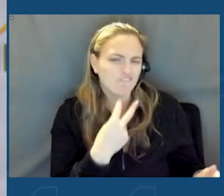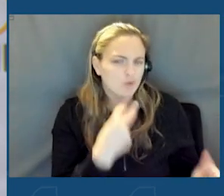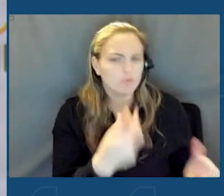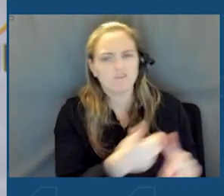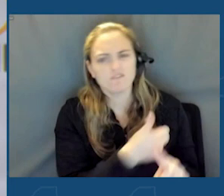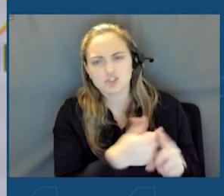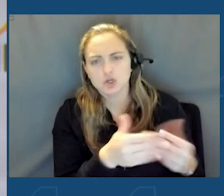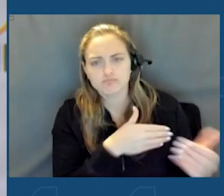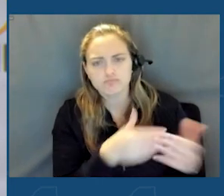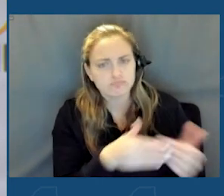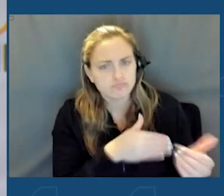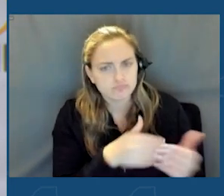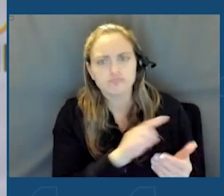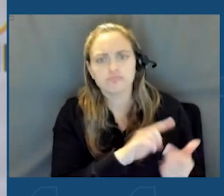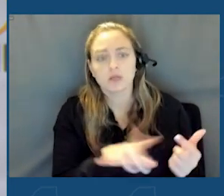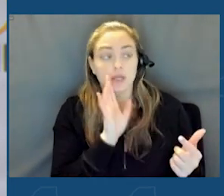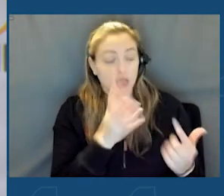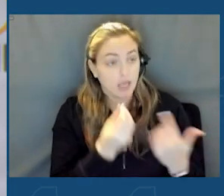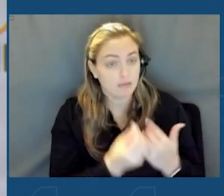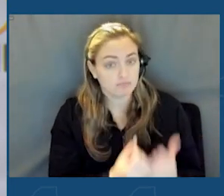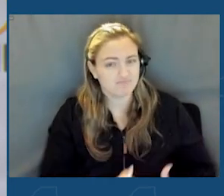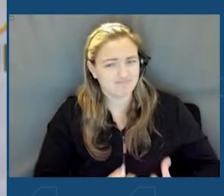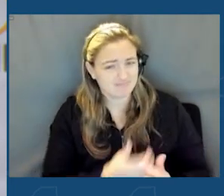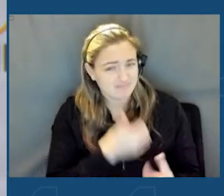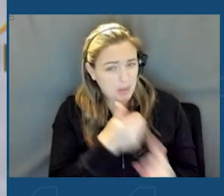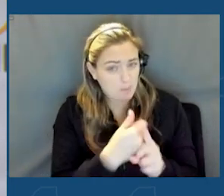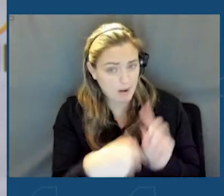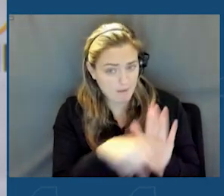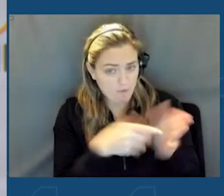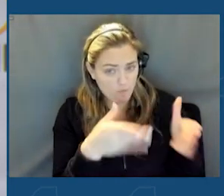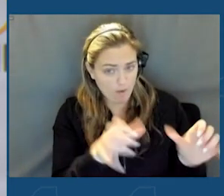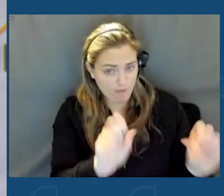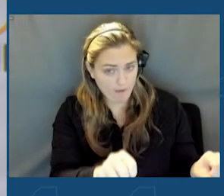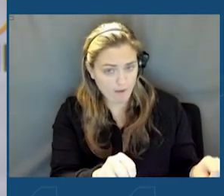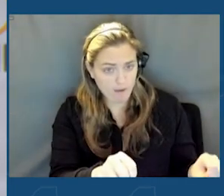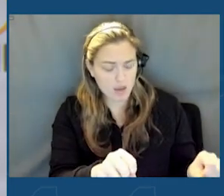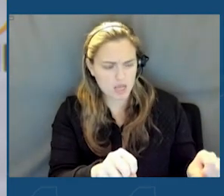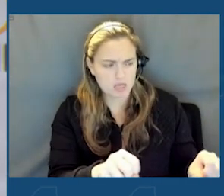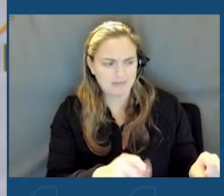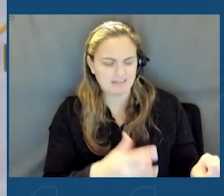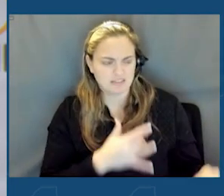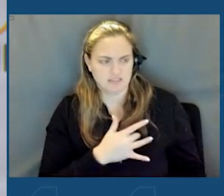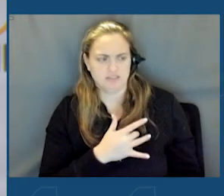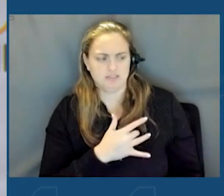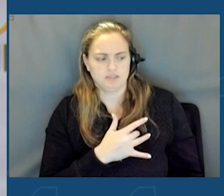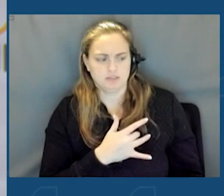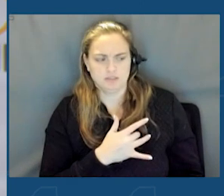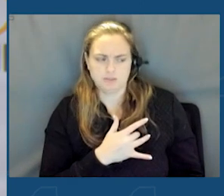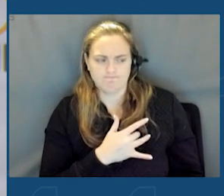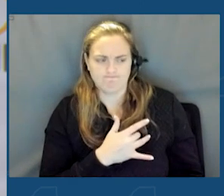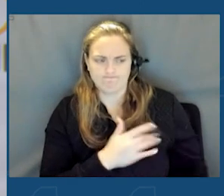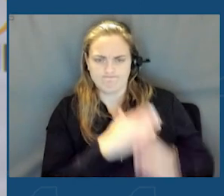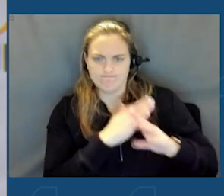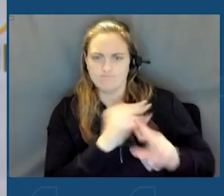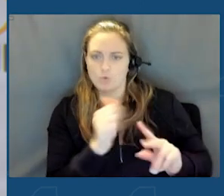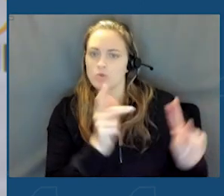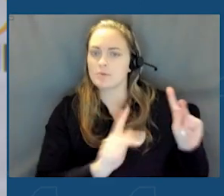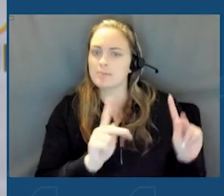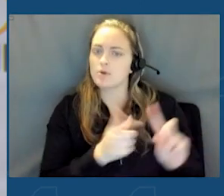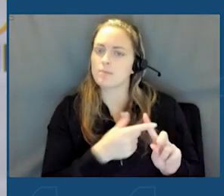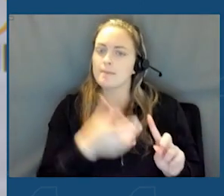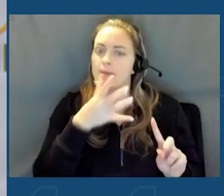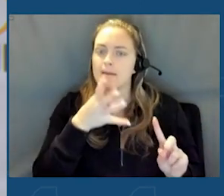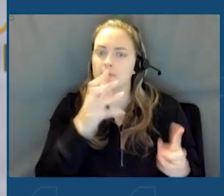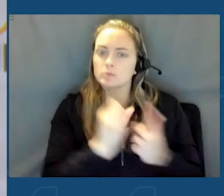can affect you in a very profoundly negative way. It can make you harden to other people. But in my mother's case, it made her a completely